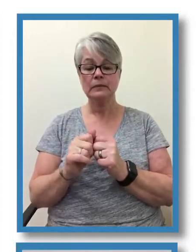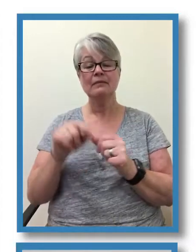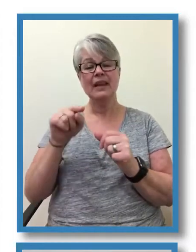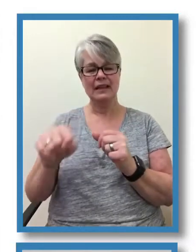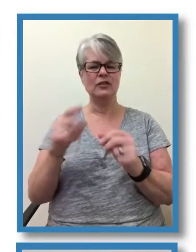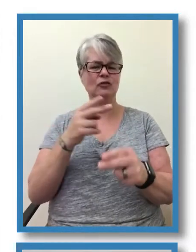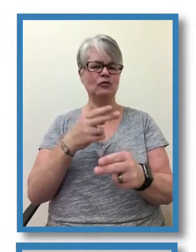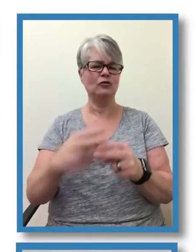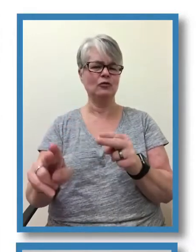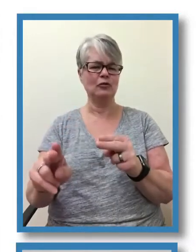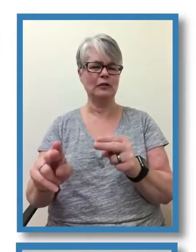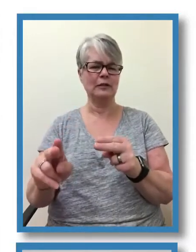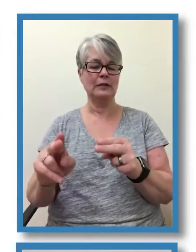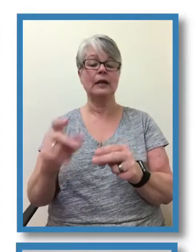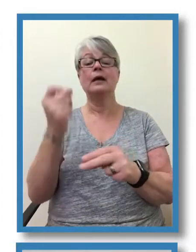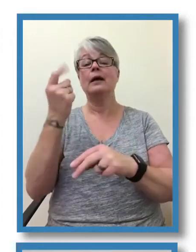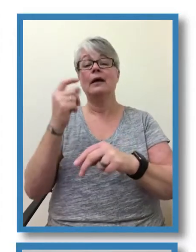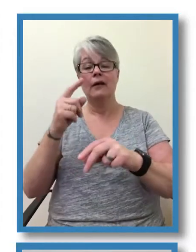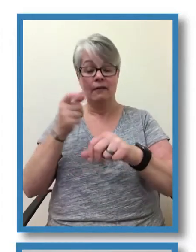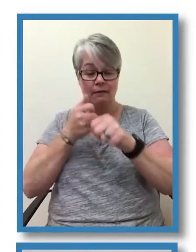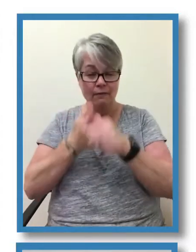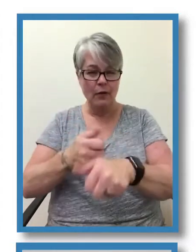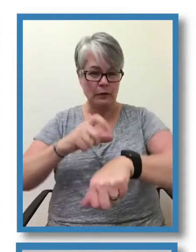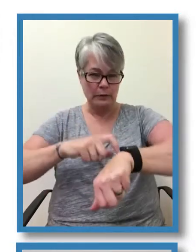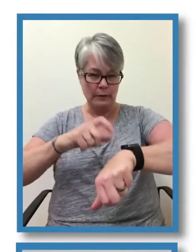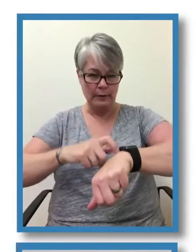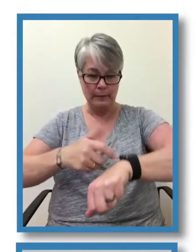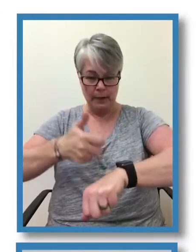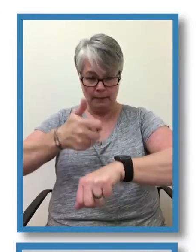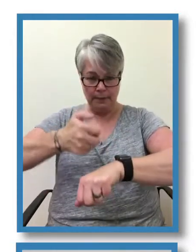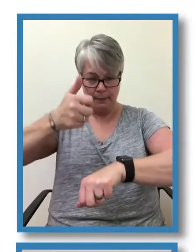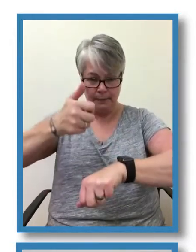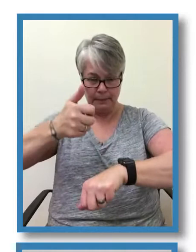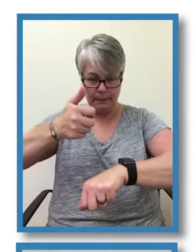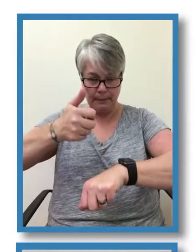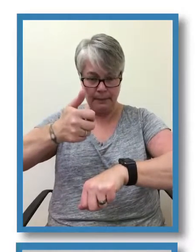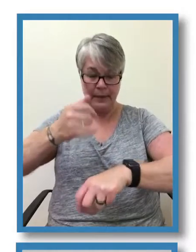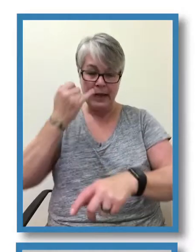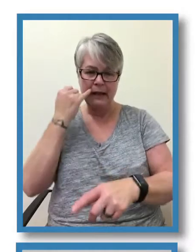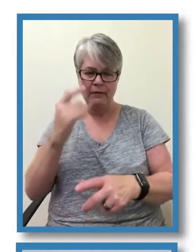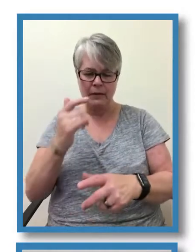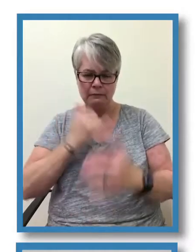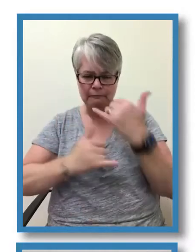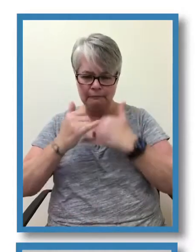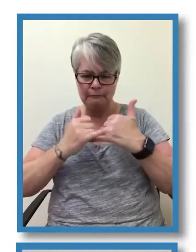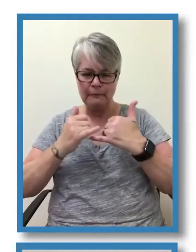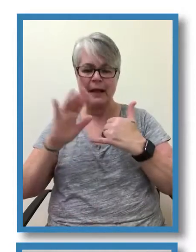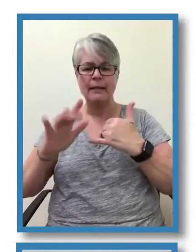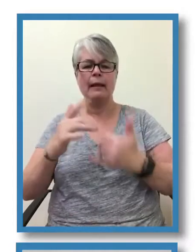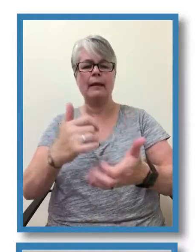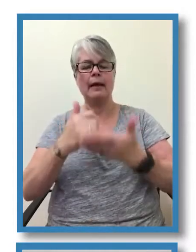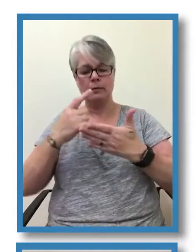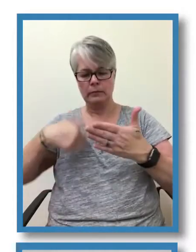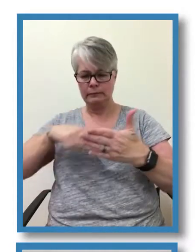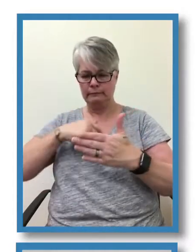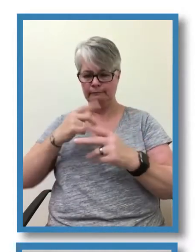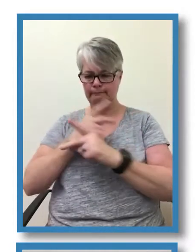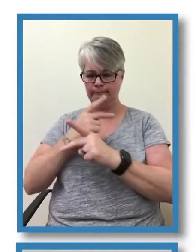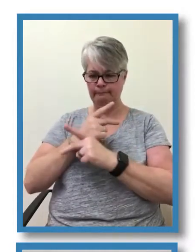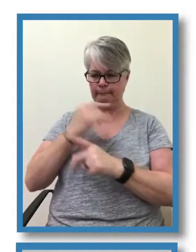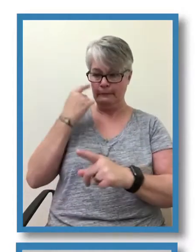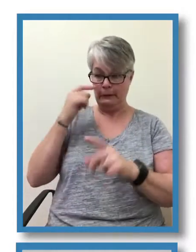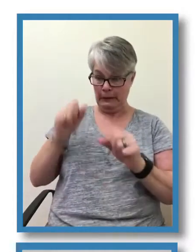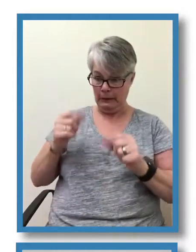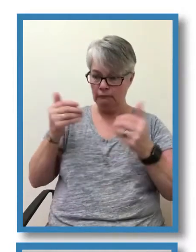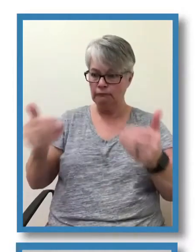there are the words below. You can see the words there: face, velvet, church, daisy, red.